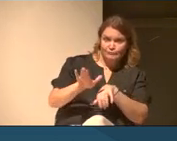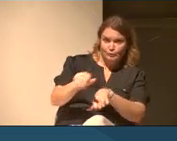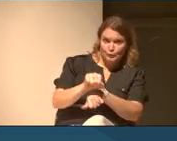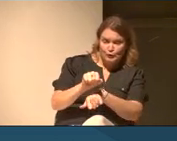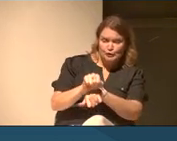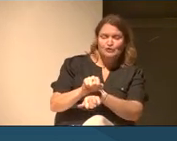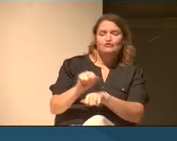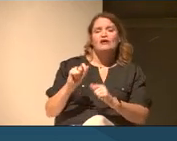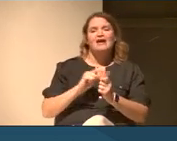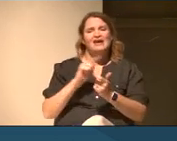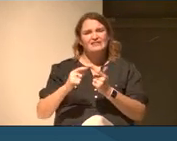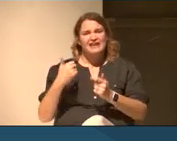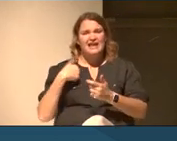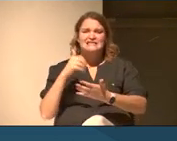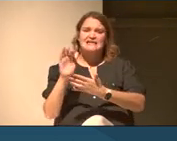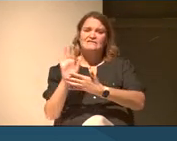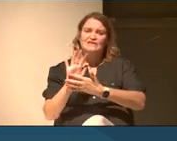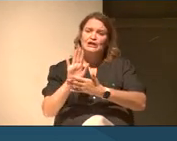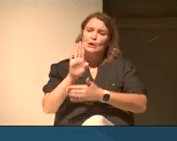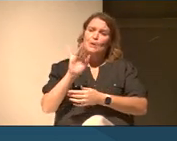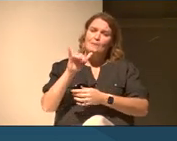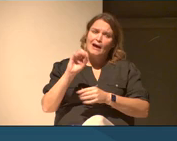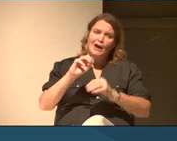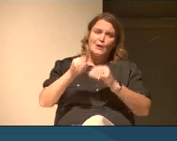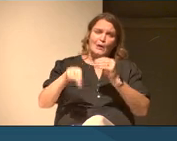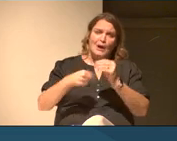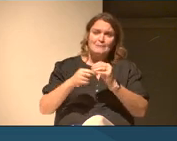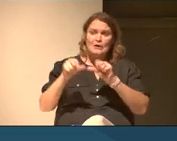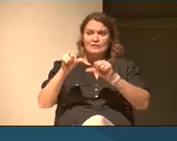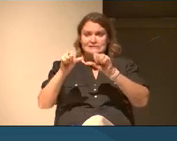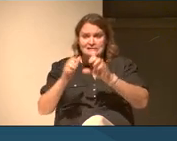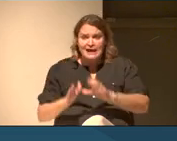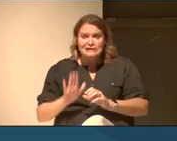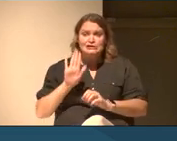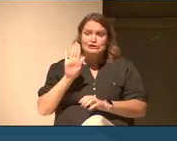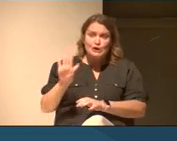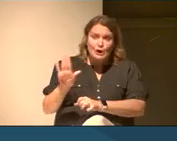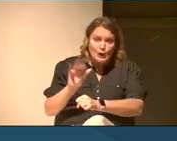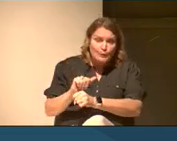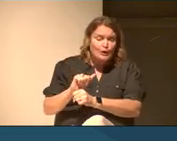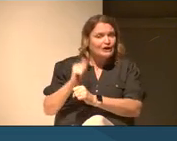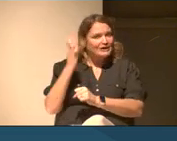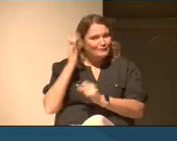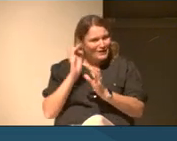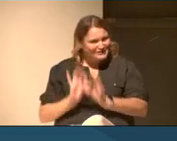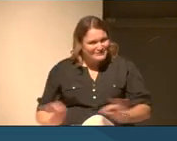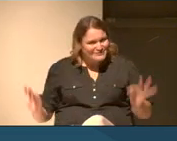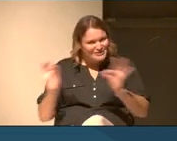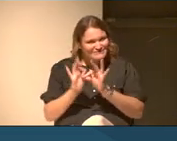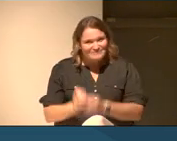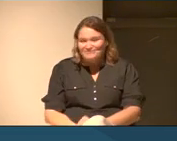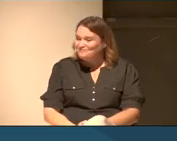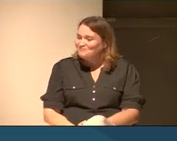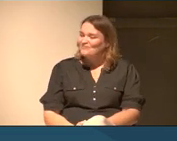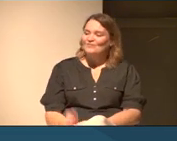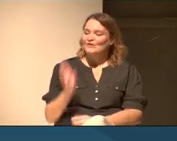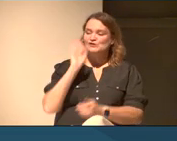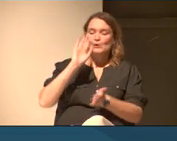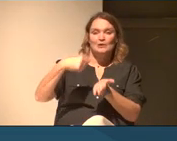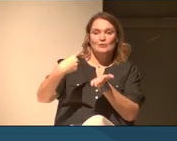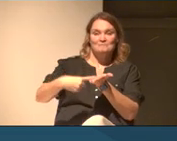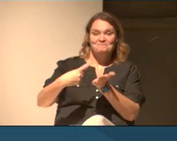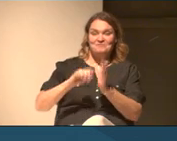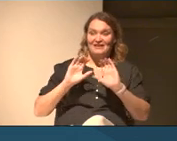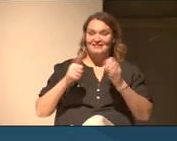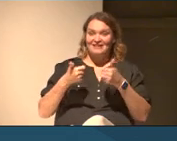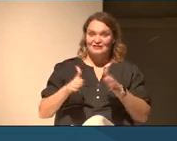biography about the scientist and her work and why that work matters. All right, so we'll go into the classroom activity